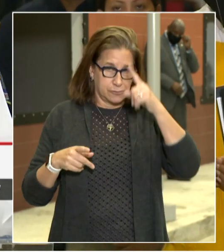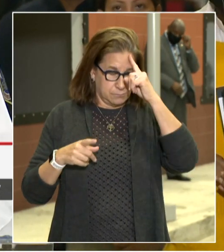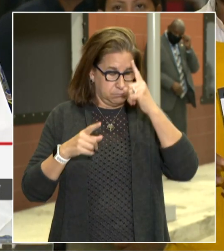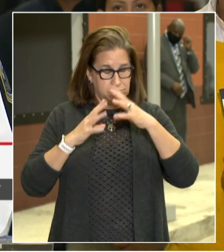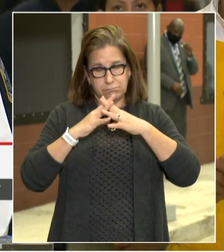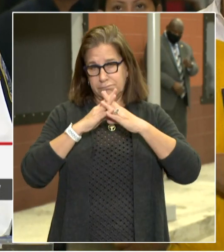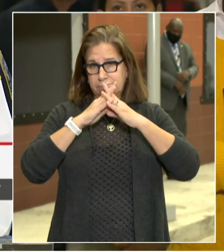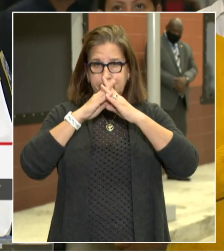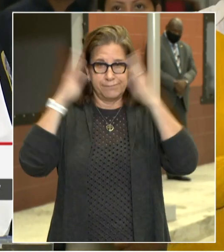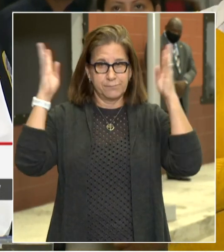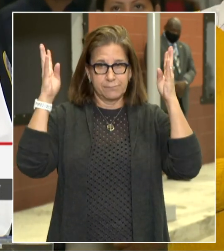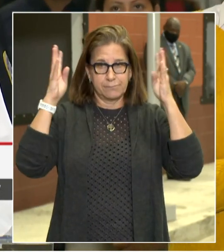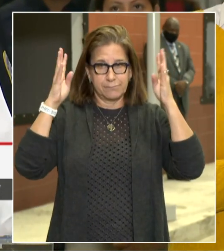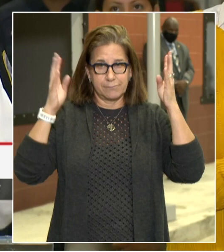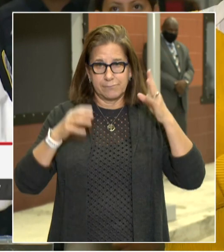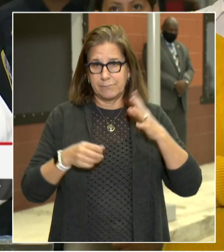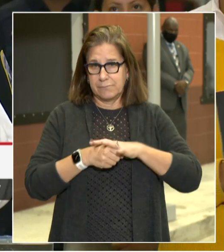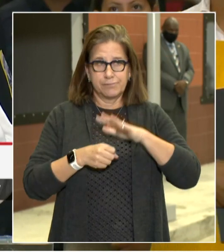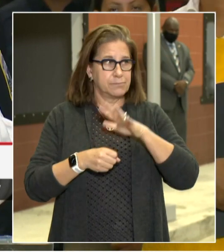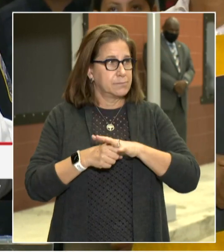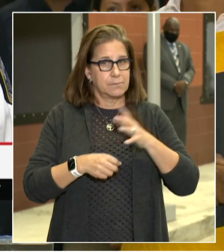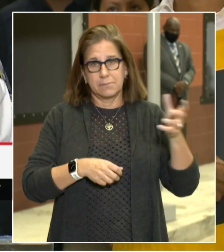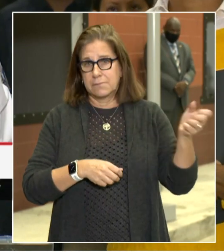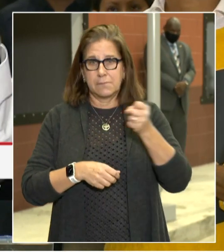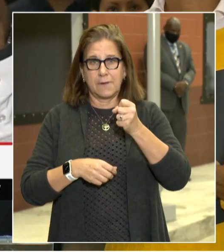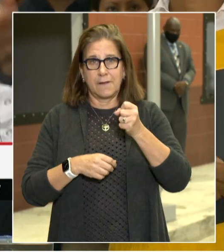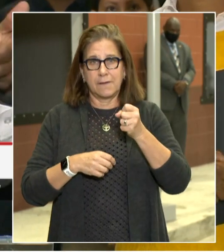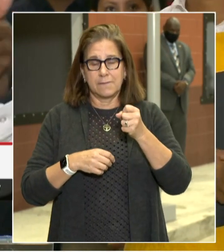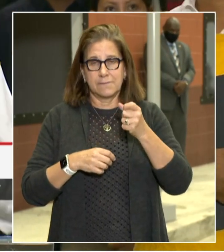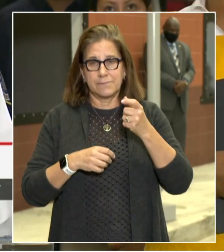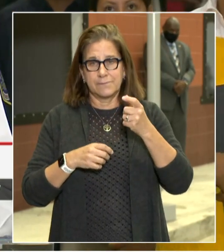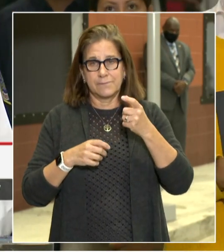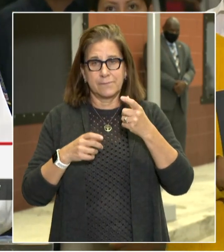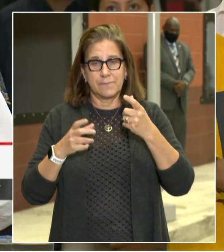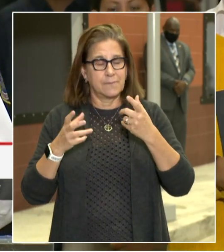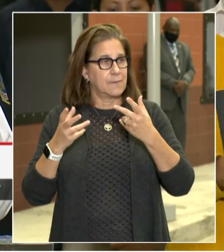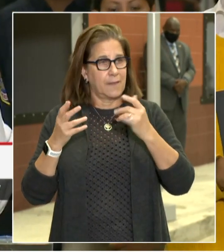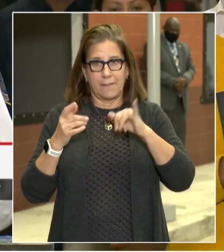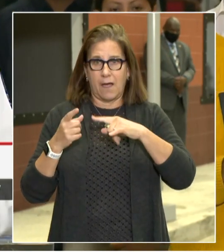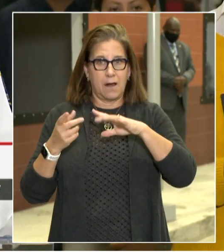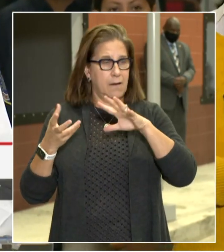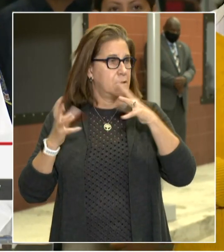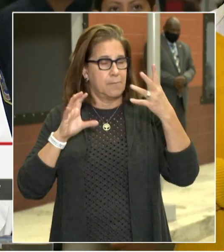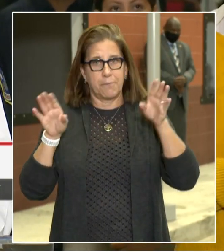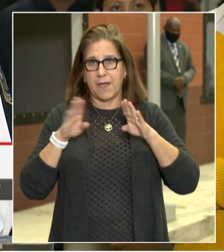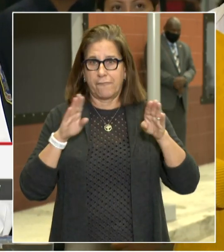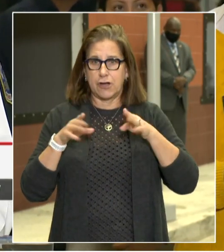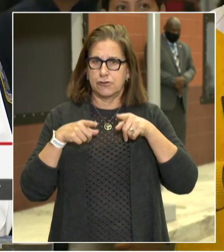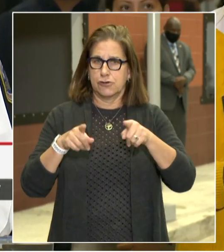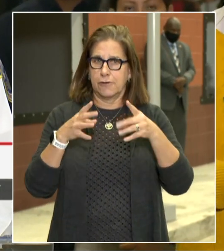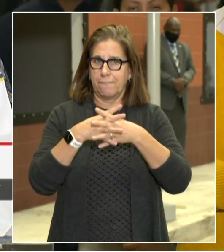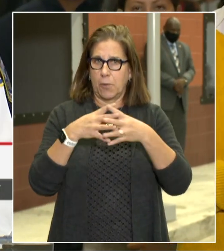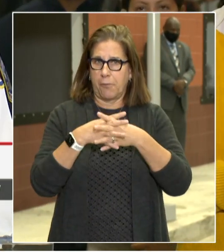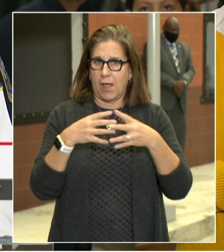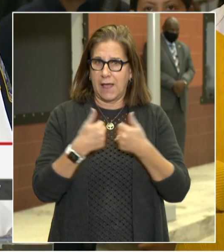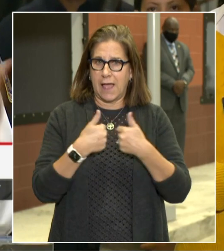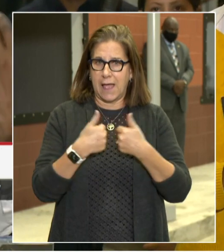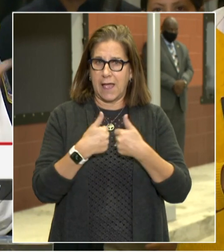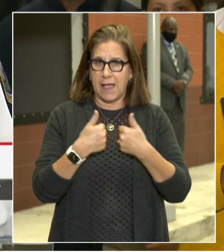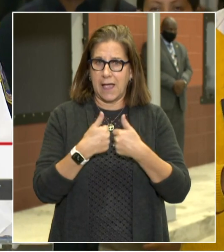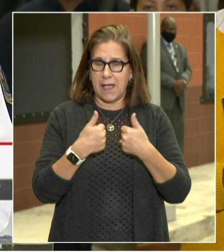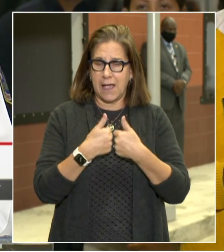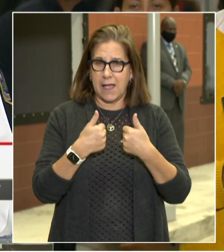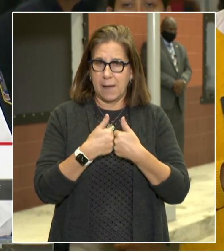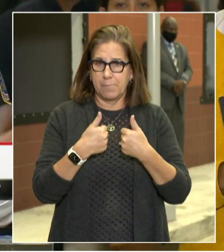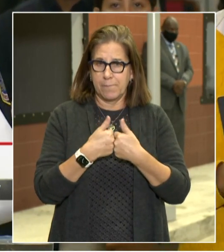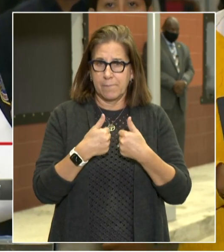have anything to do with anybody in the community other than the fact that they were there on the football field there. The second